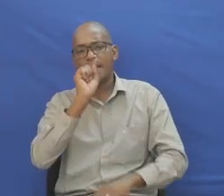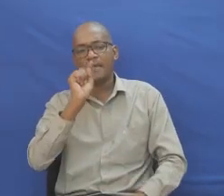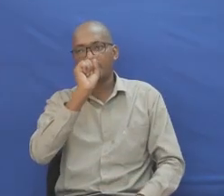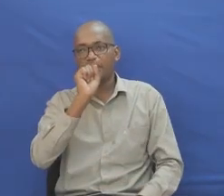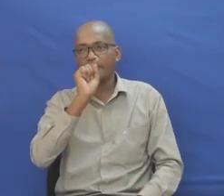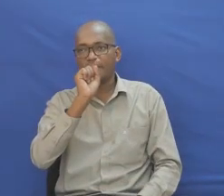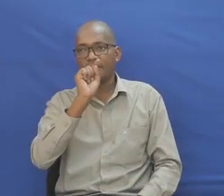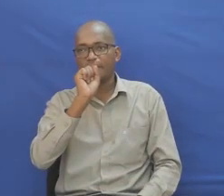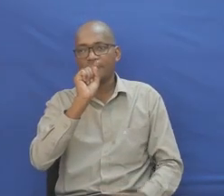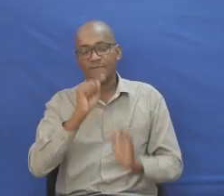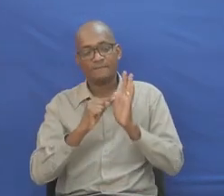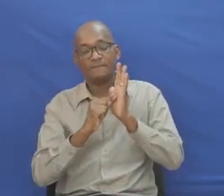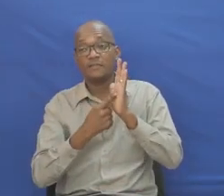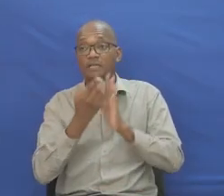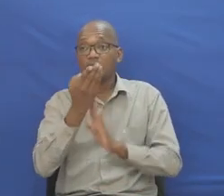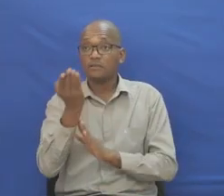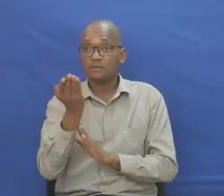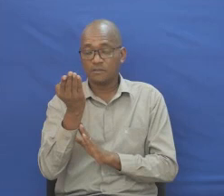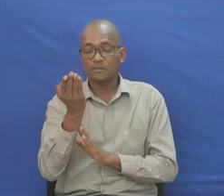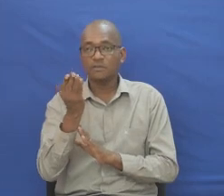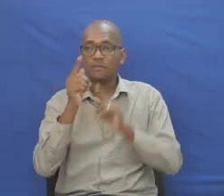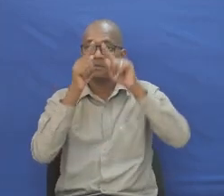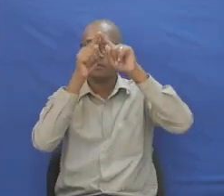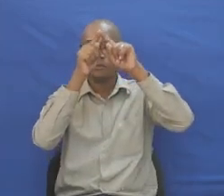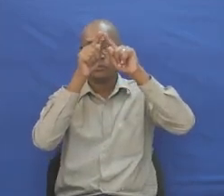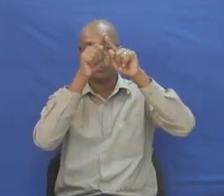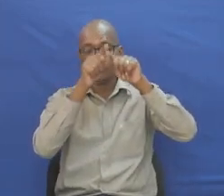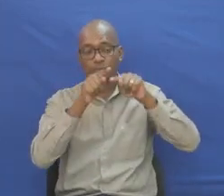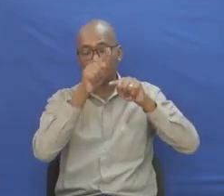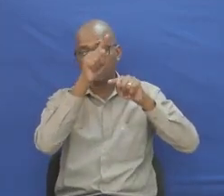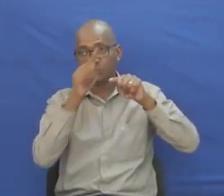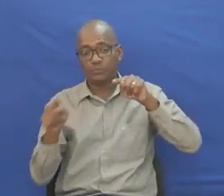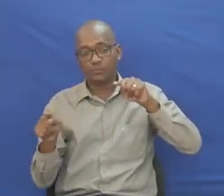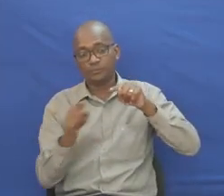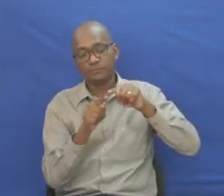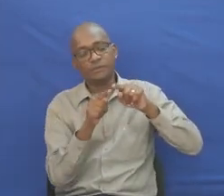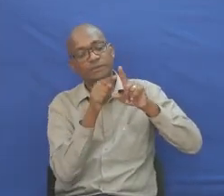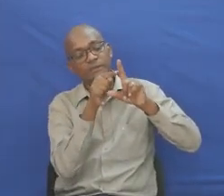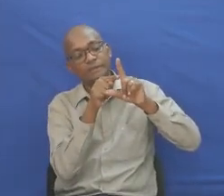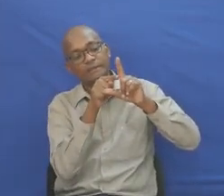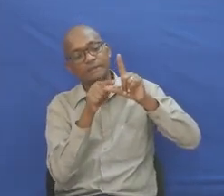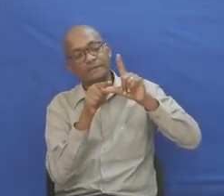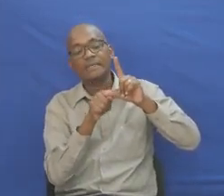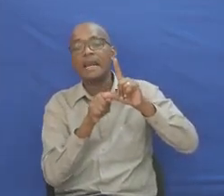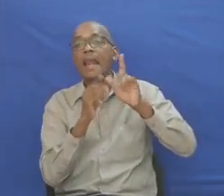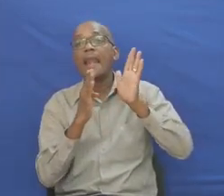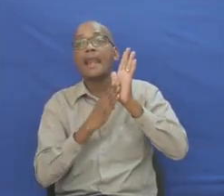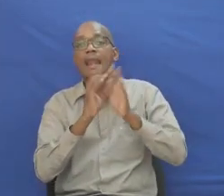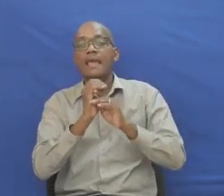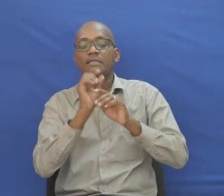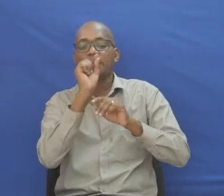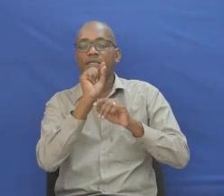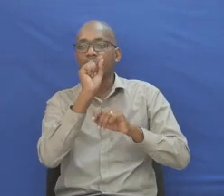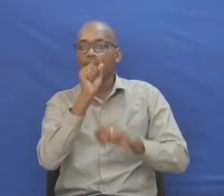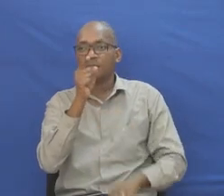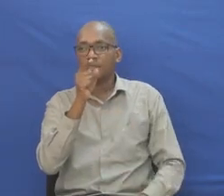one, let's say, for example, this one is our right-angled triangle. That is where we have our 90 degrees. Then this side